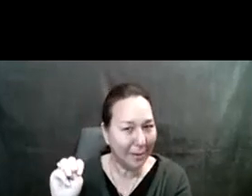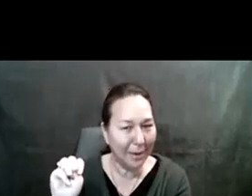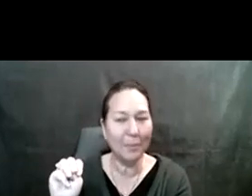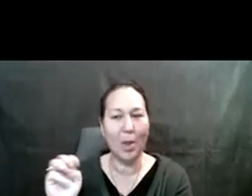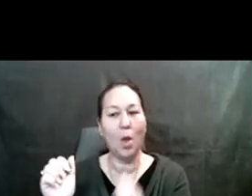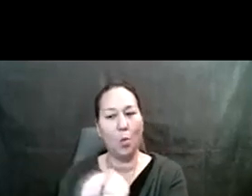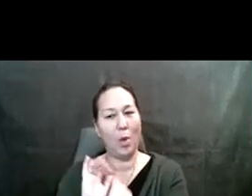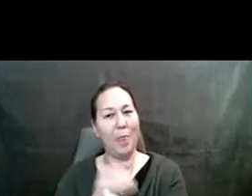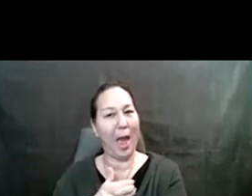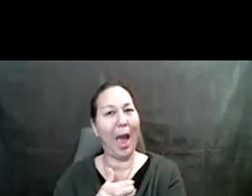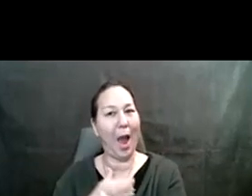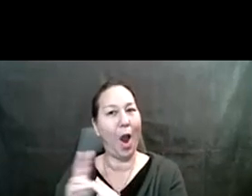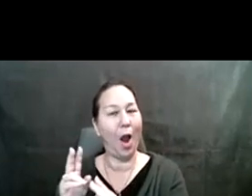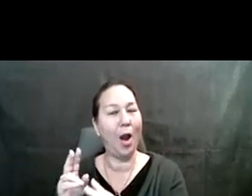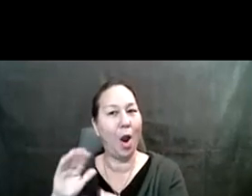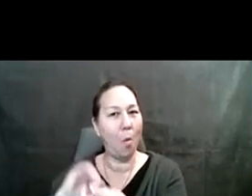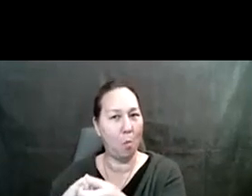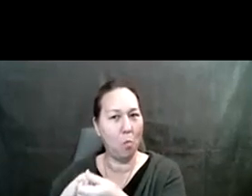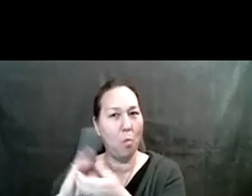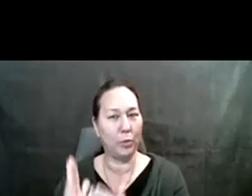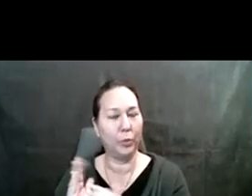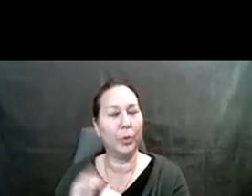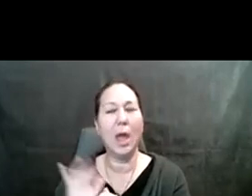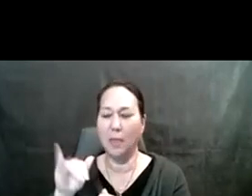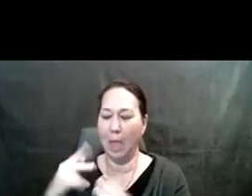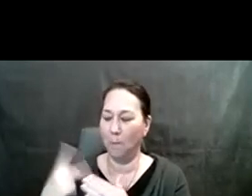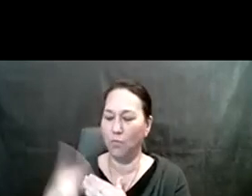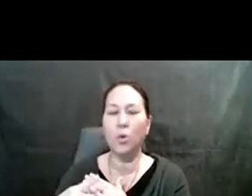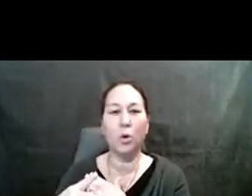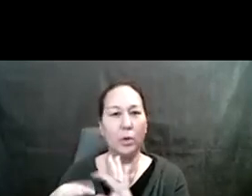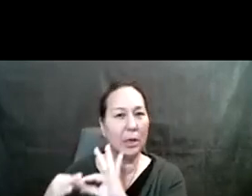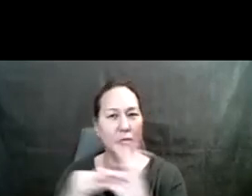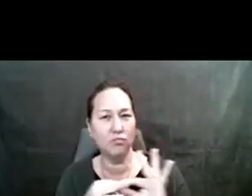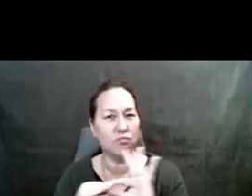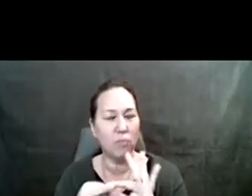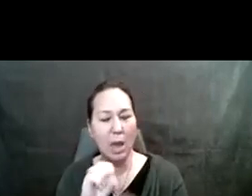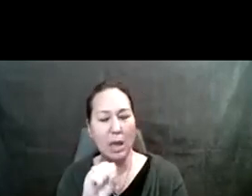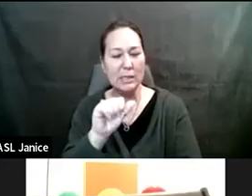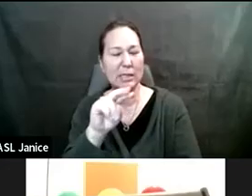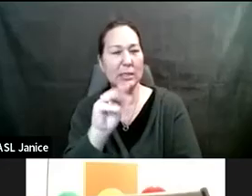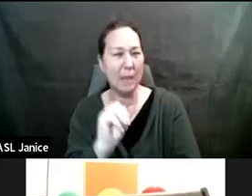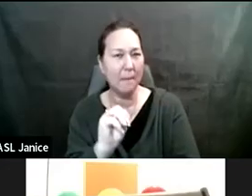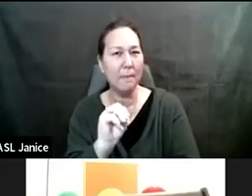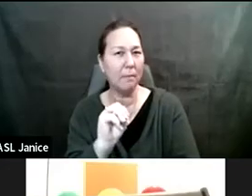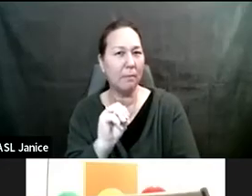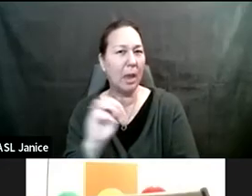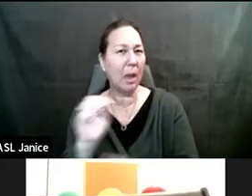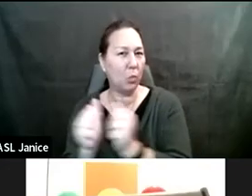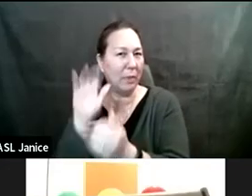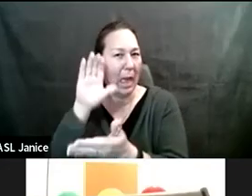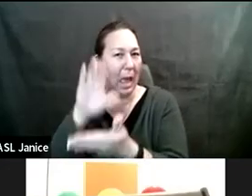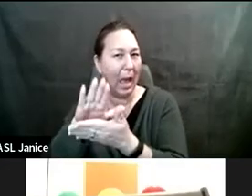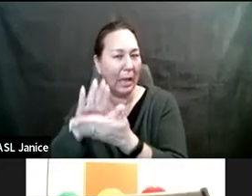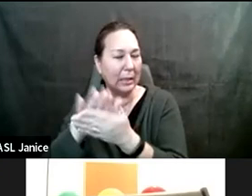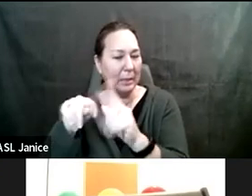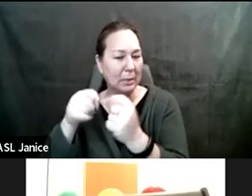partner and that particular program that's happening with stem and really in collaboration with the academics team is going to have